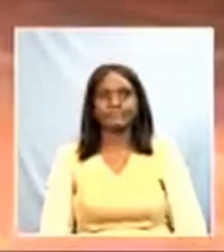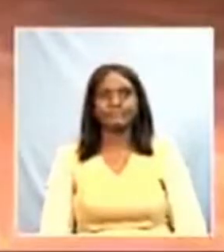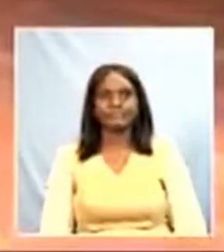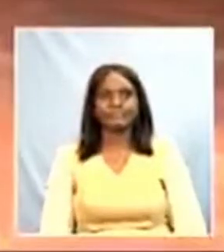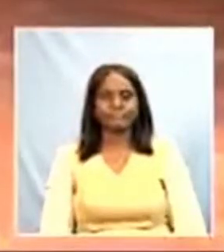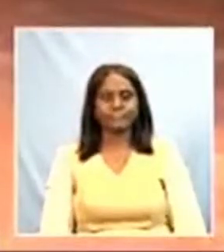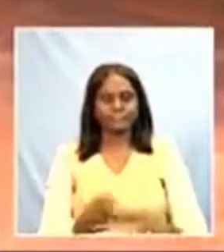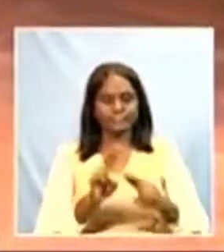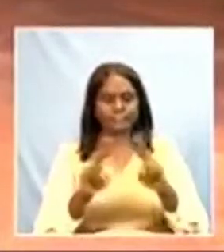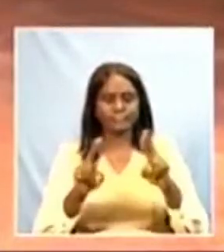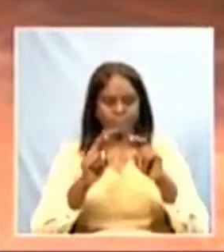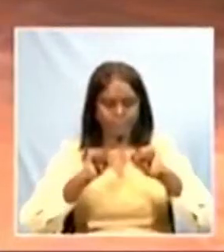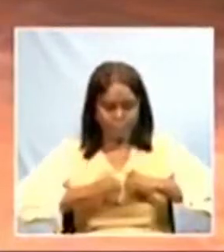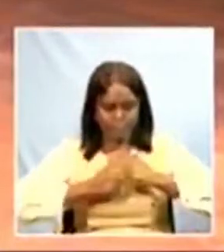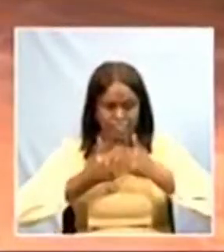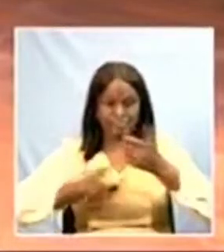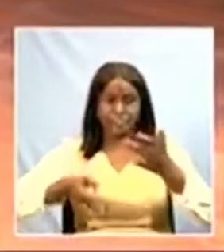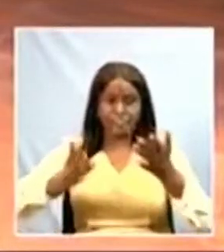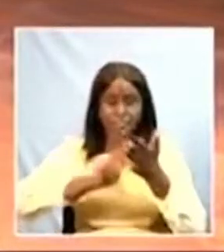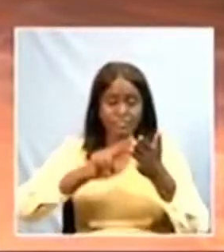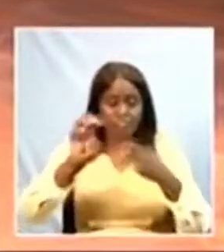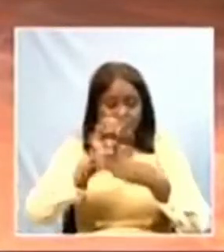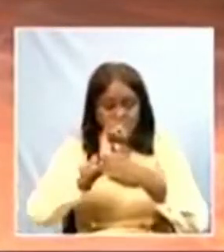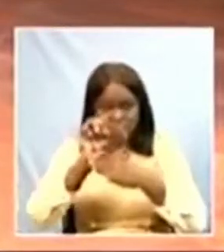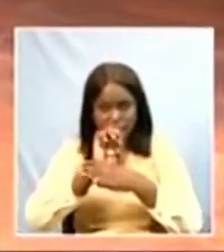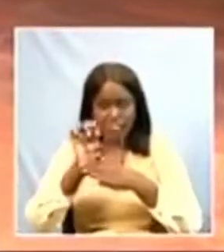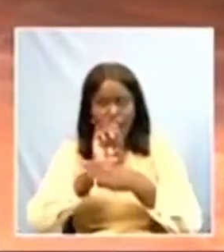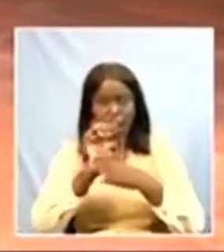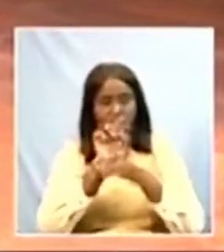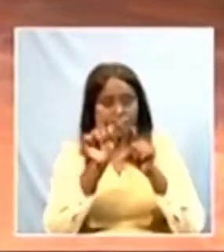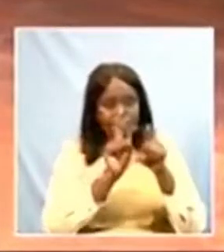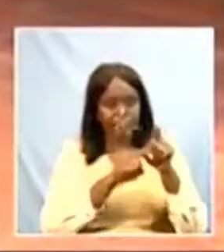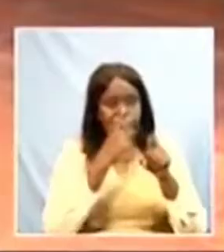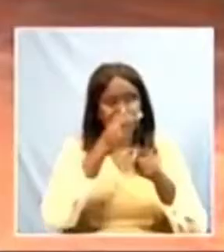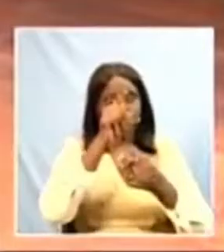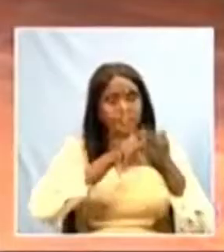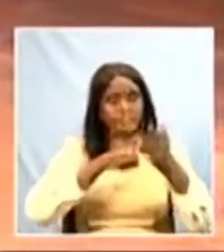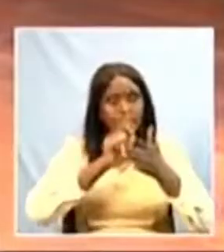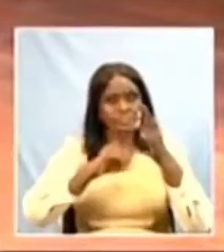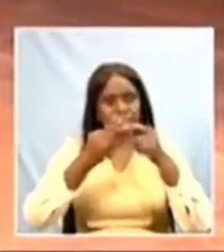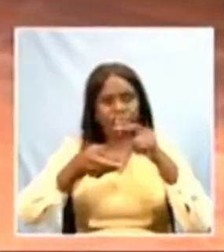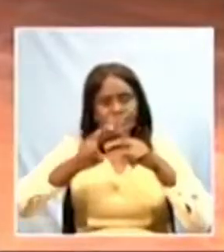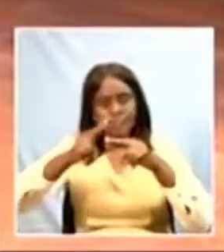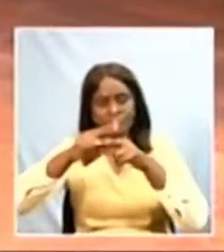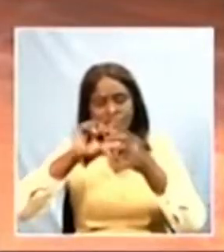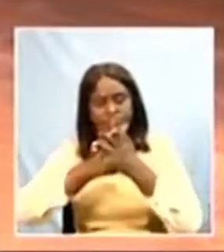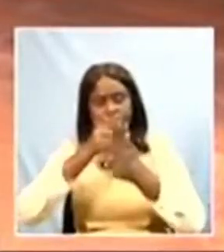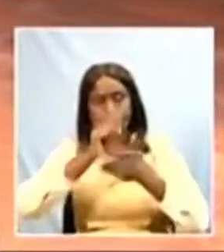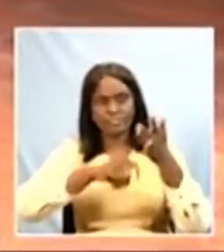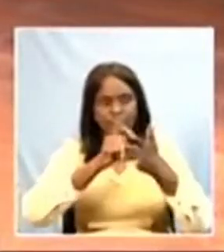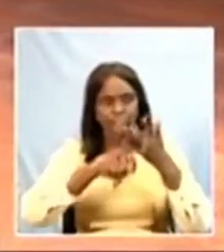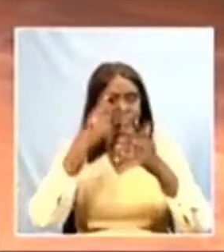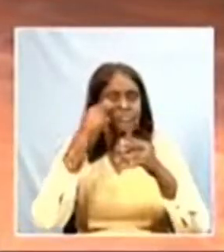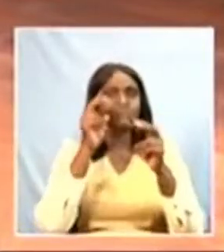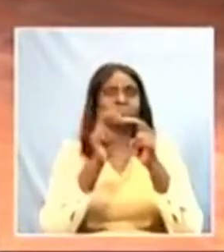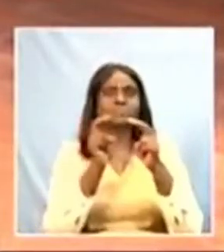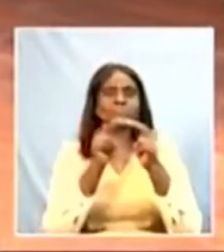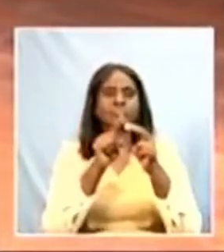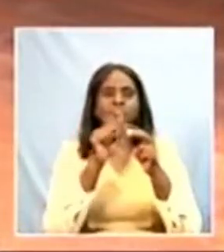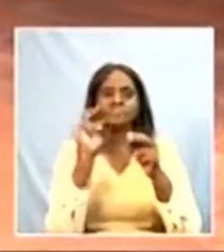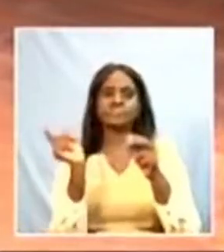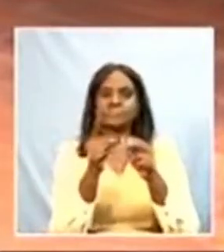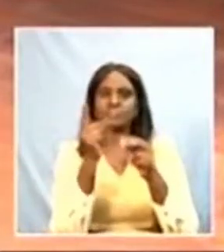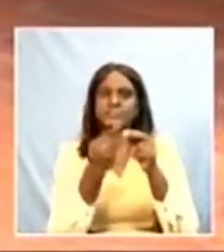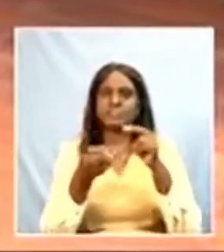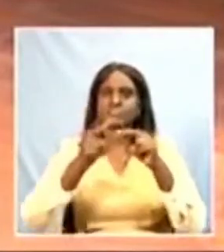Chair, it's upon re-evaluation and looking at the price escalations. That's how prices of contracts always go up with